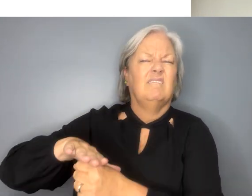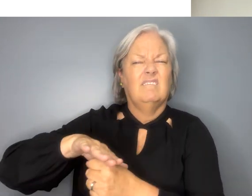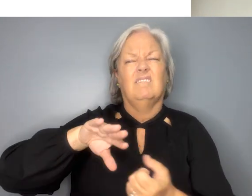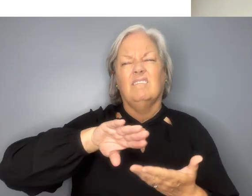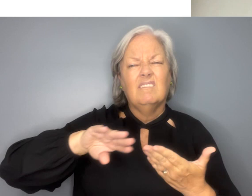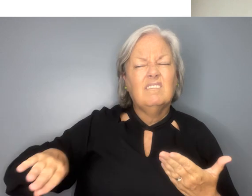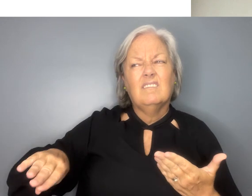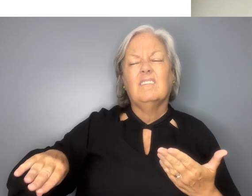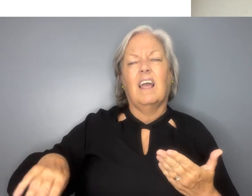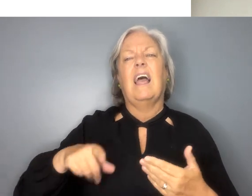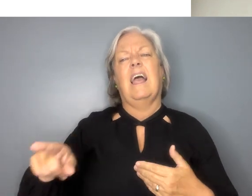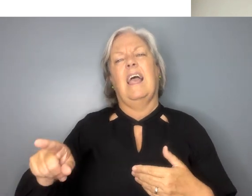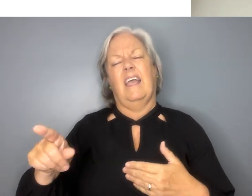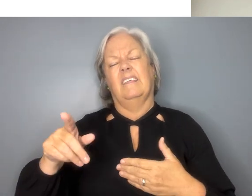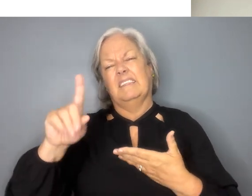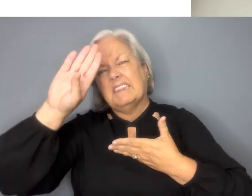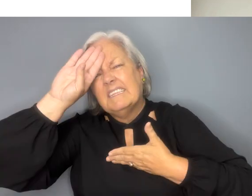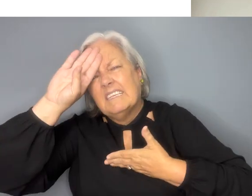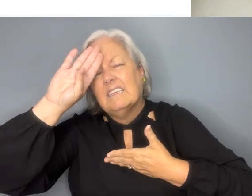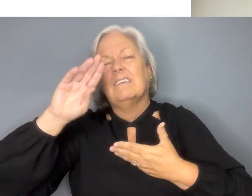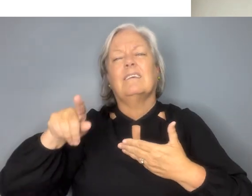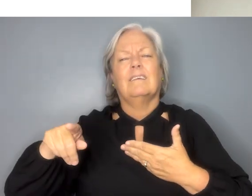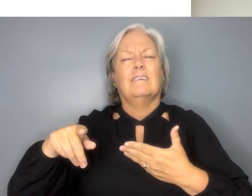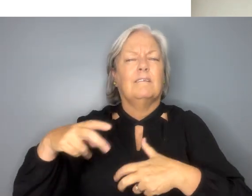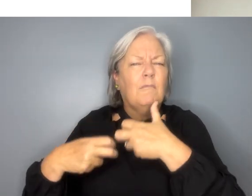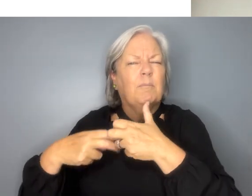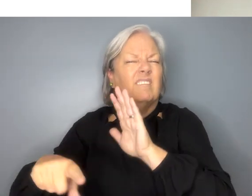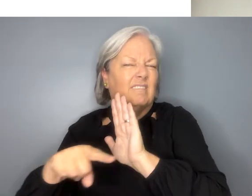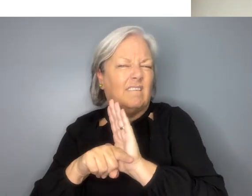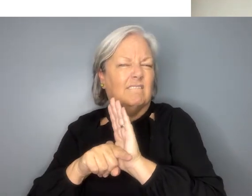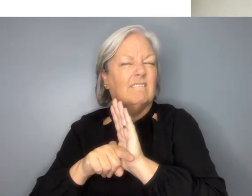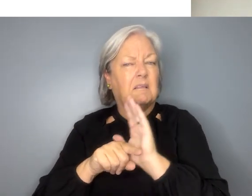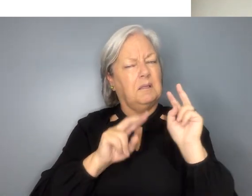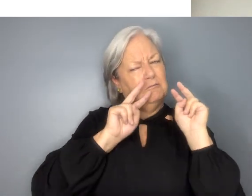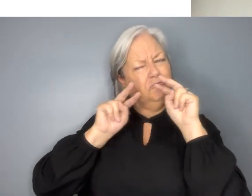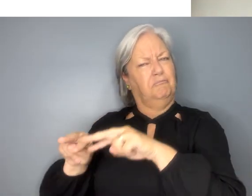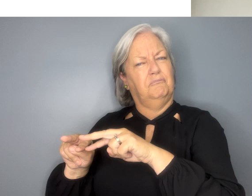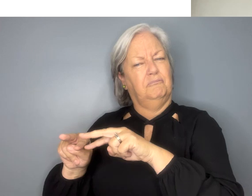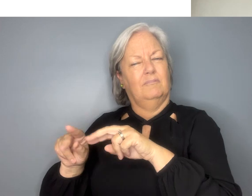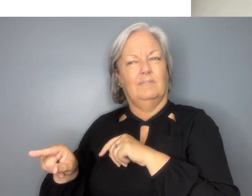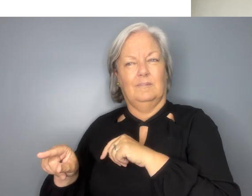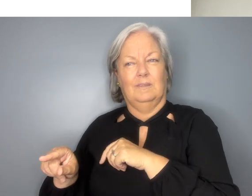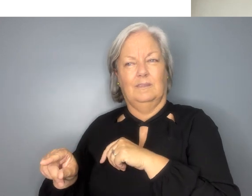dysphoria continues to be a diagnosis of mental illness, which is very contentious, obviously. And I